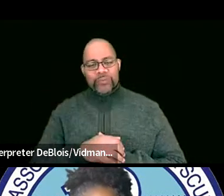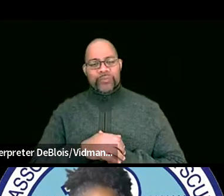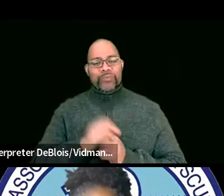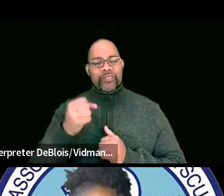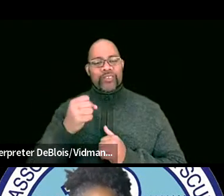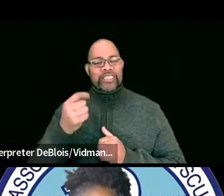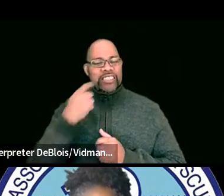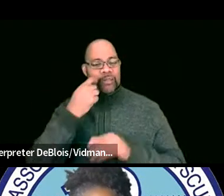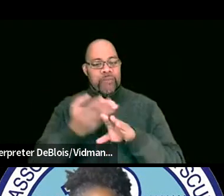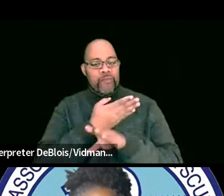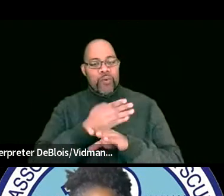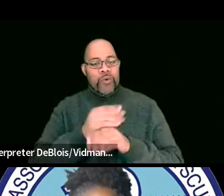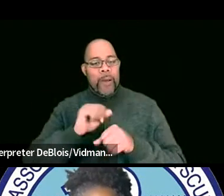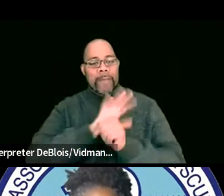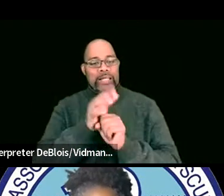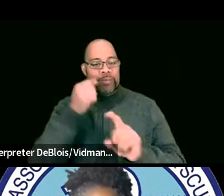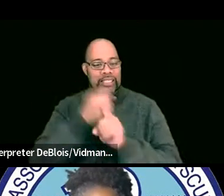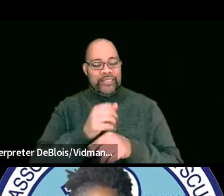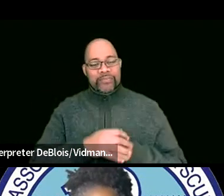right before the pandemic.